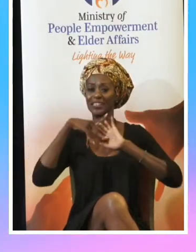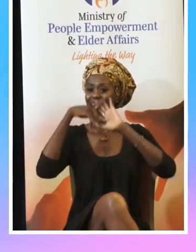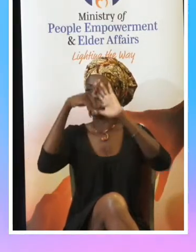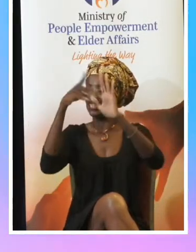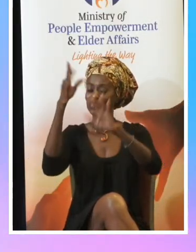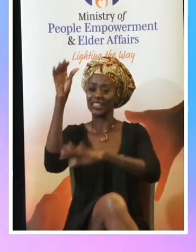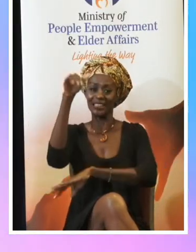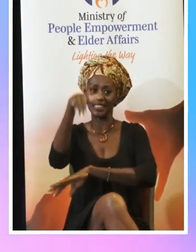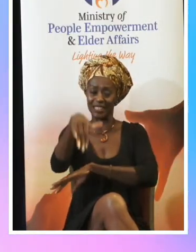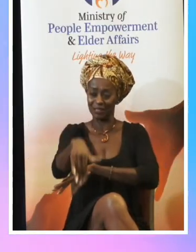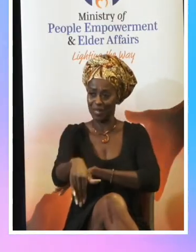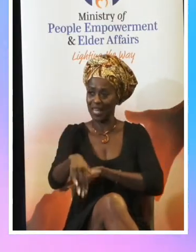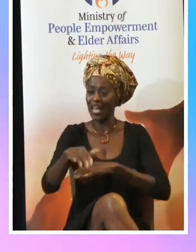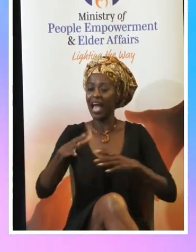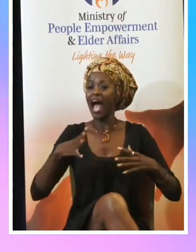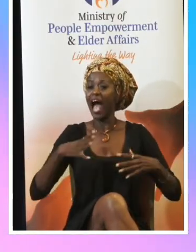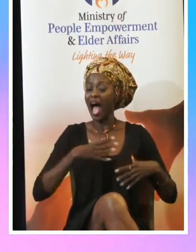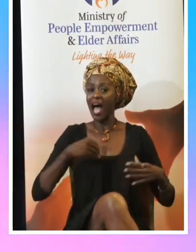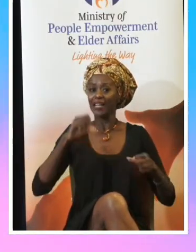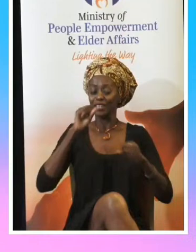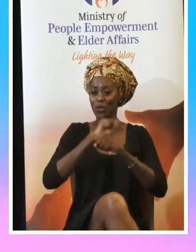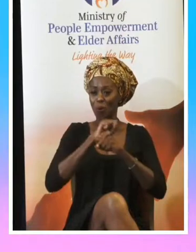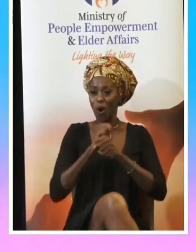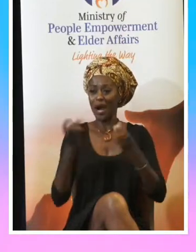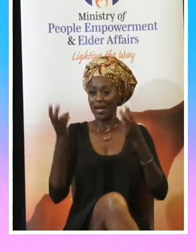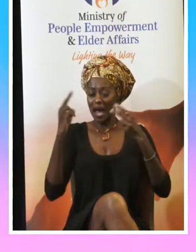the work that they do. Thank you. Thank you.